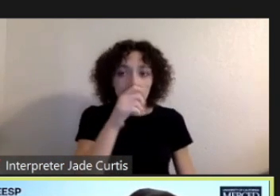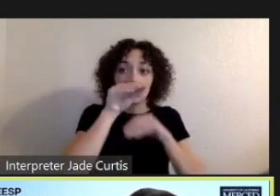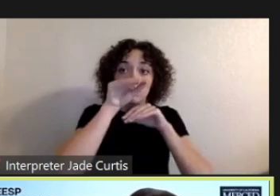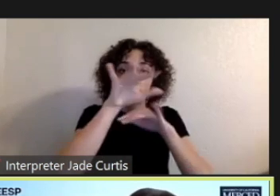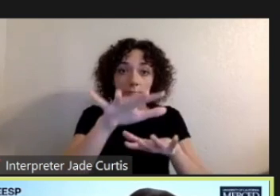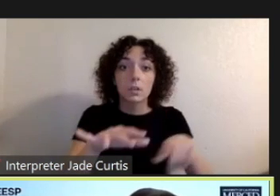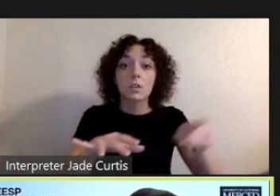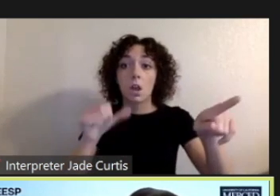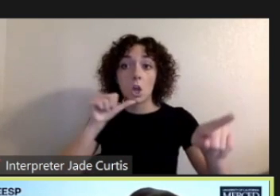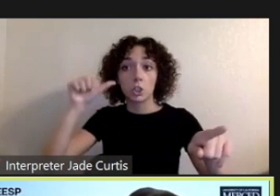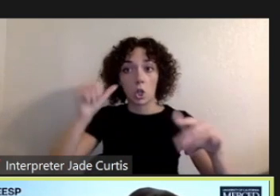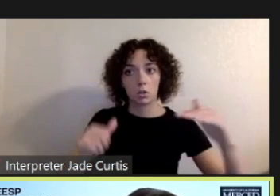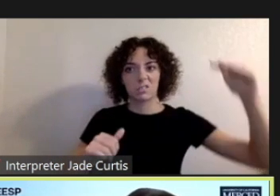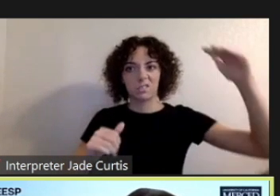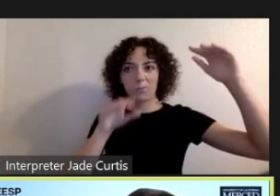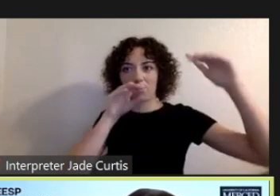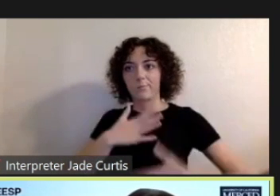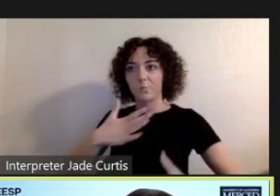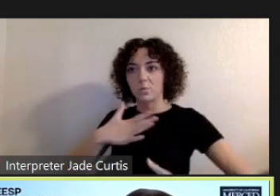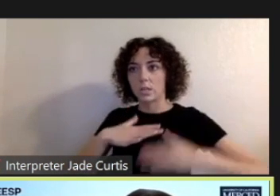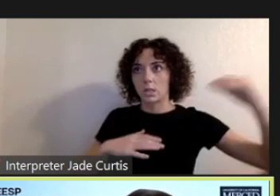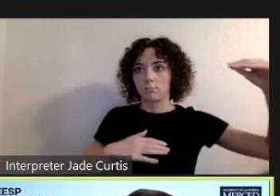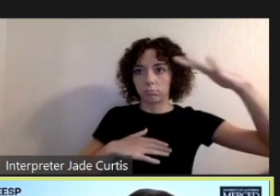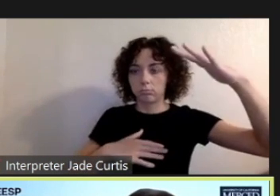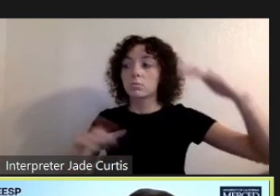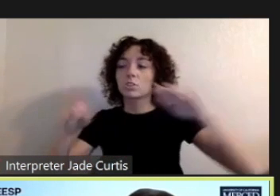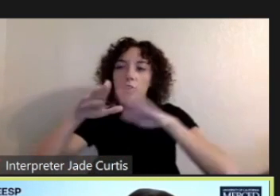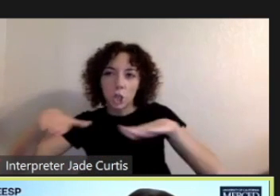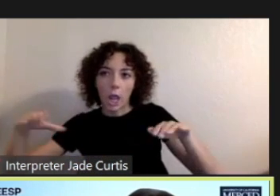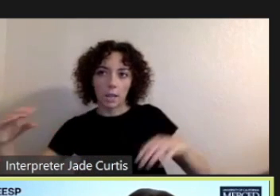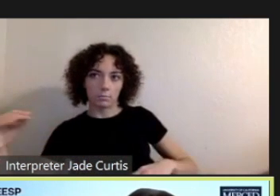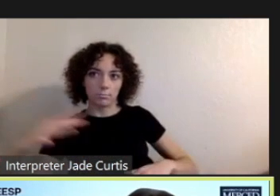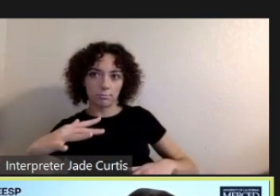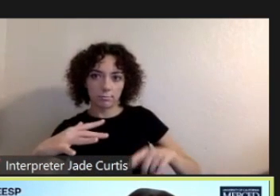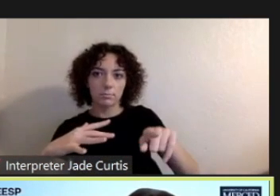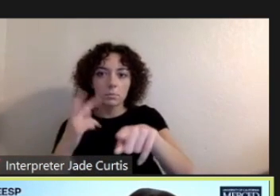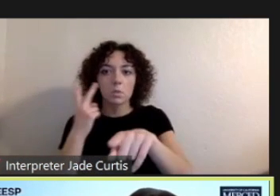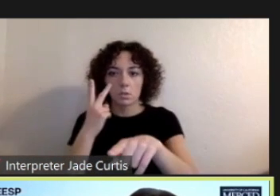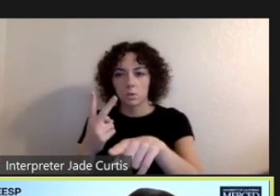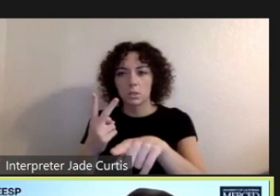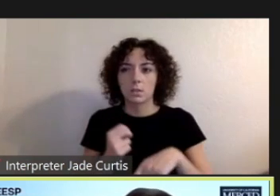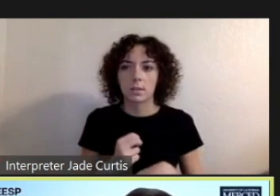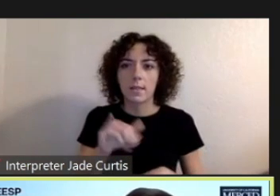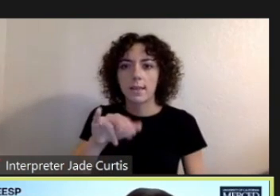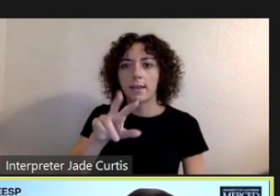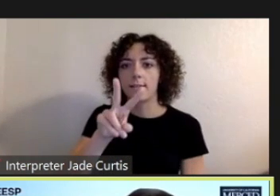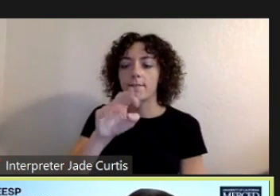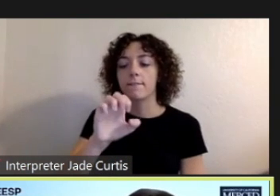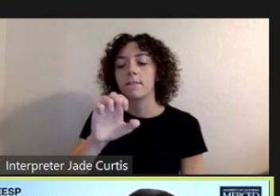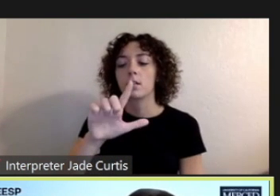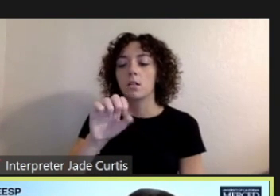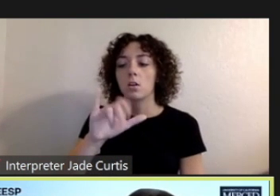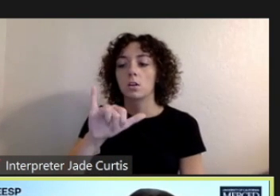at an adult's breathing level. The second plot shows actually a plot of velocity magnitude at